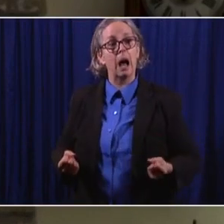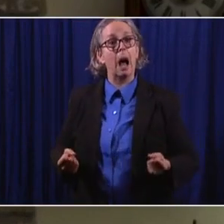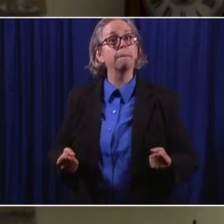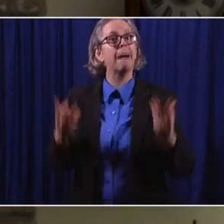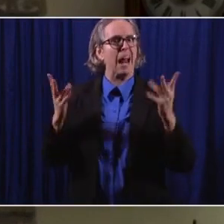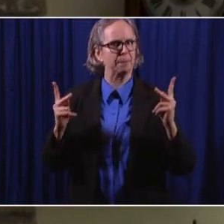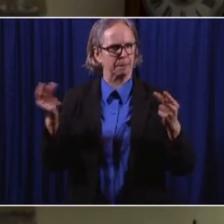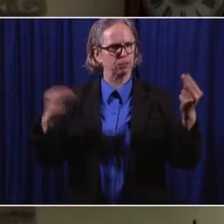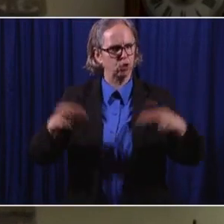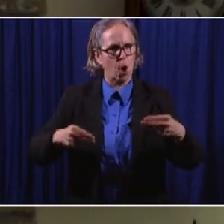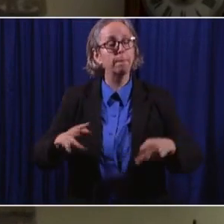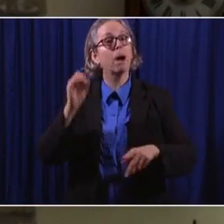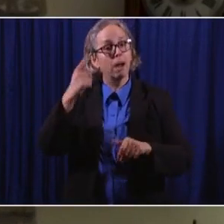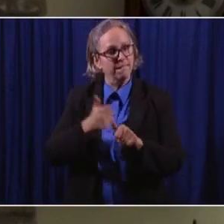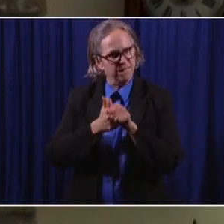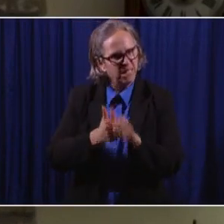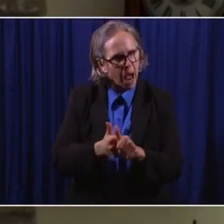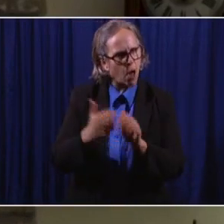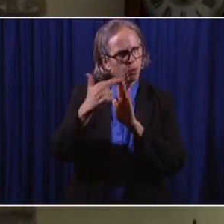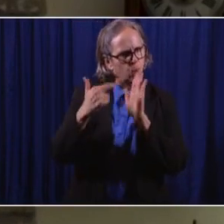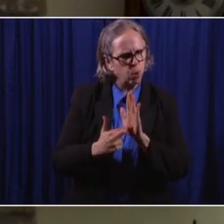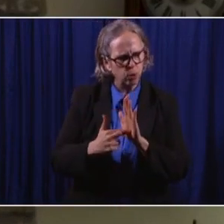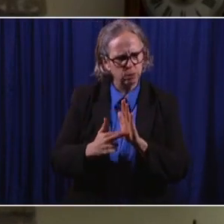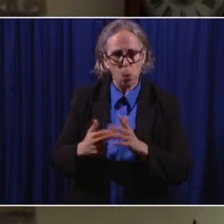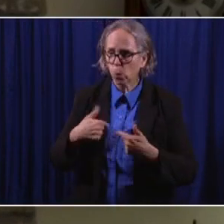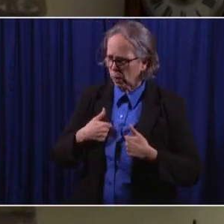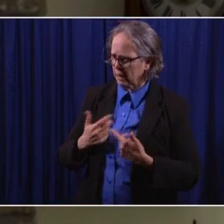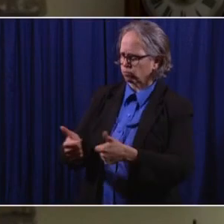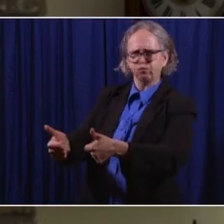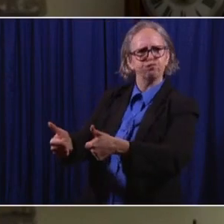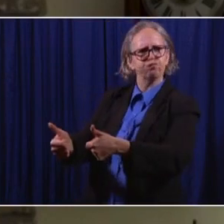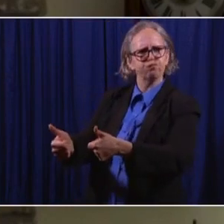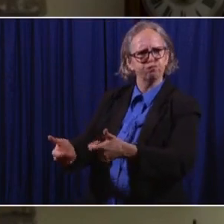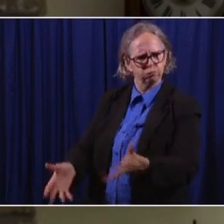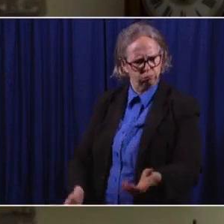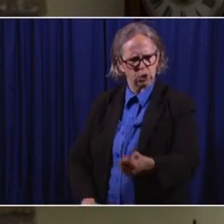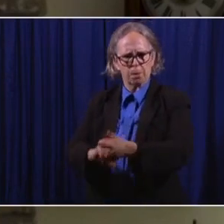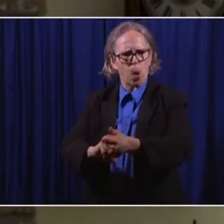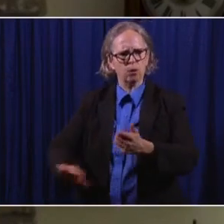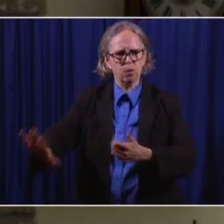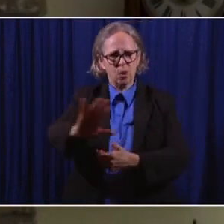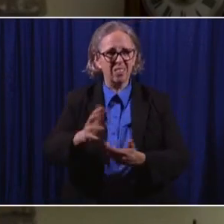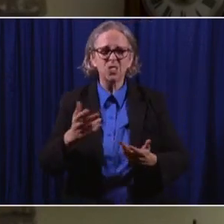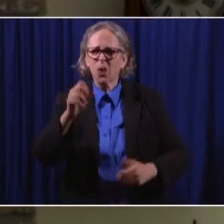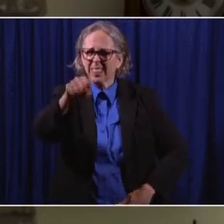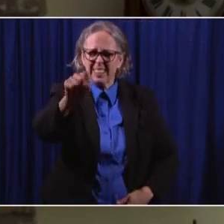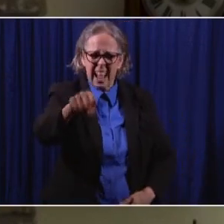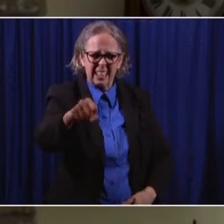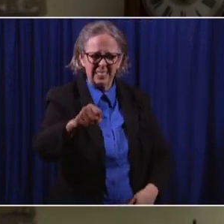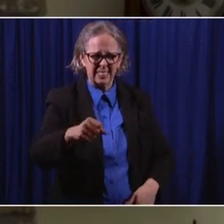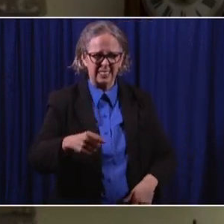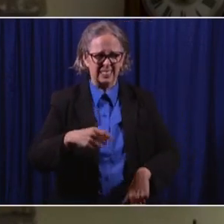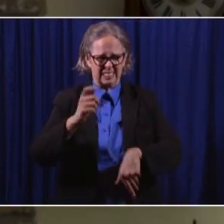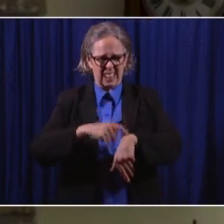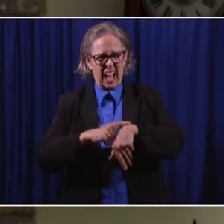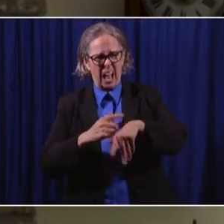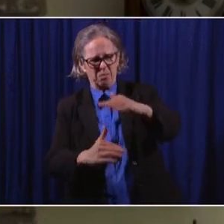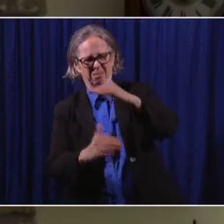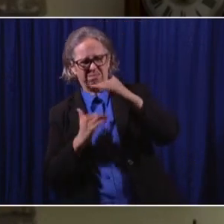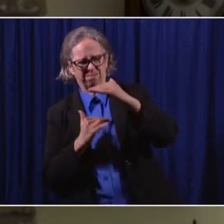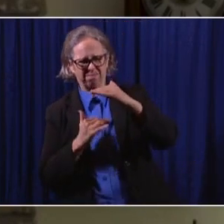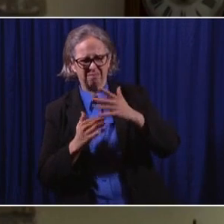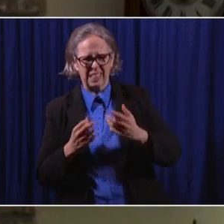did that. Now, that obviously does constrain to some extent, and it would vary by the makeup of the room or how